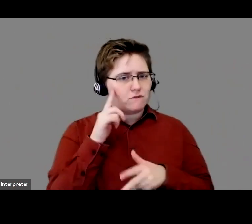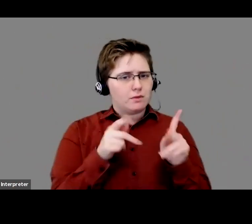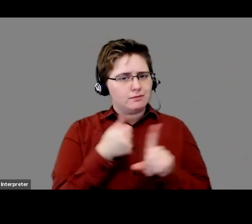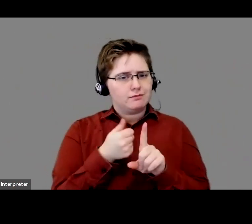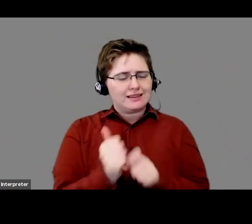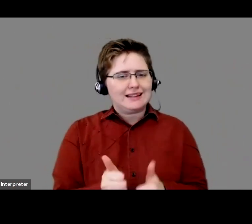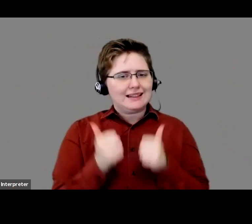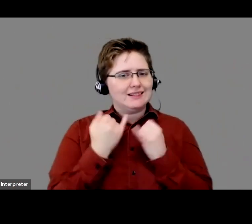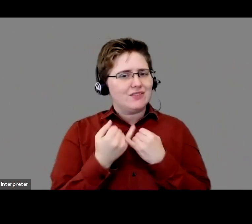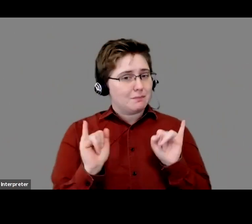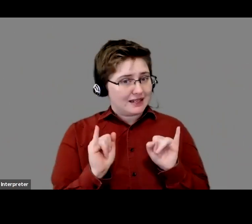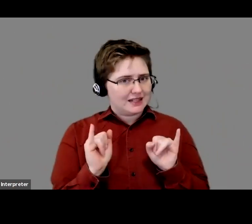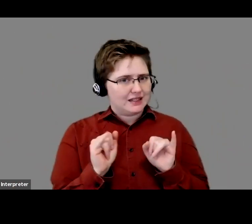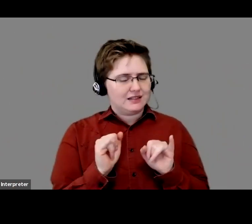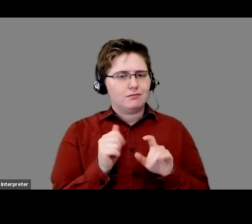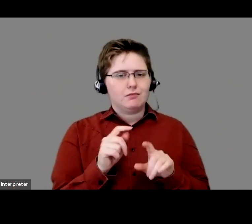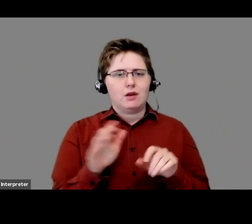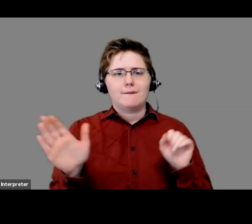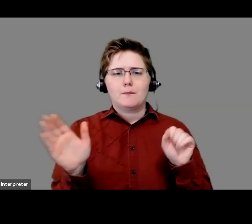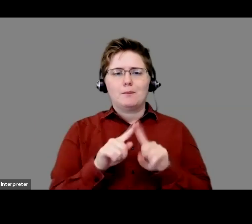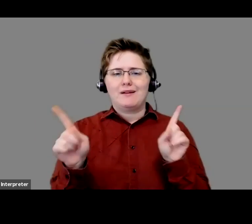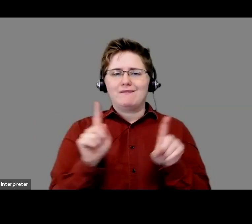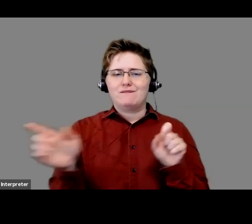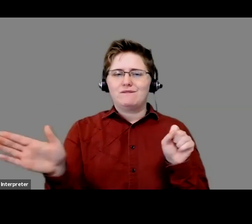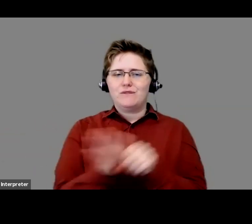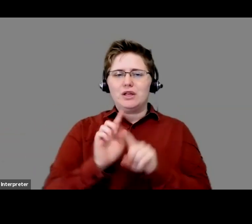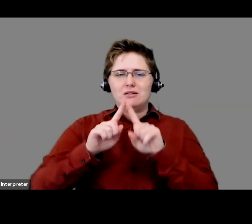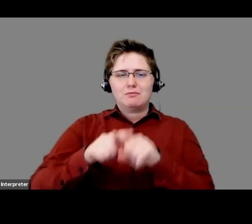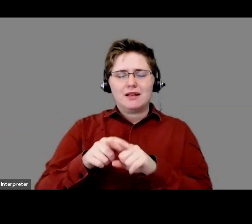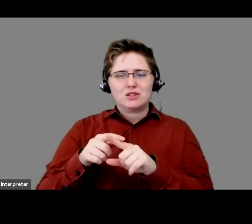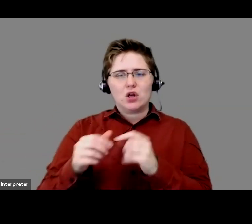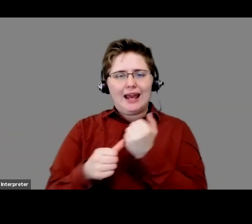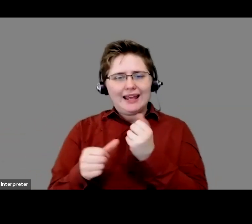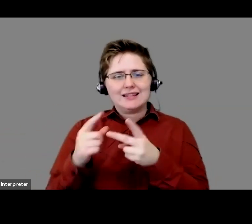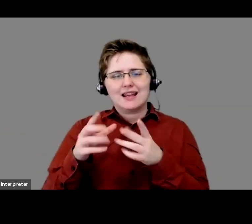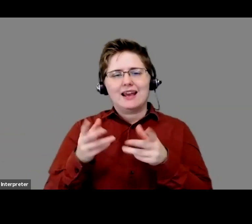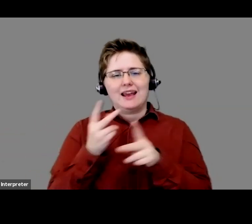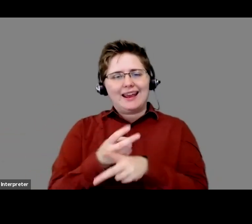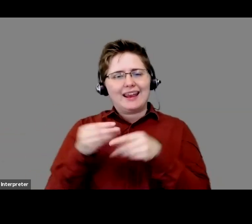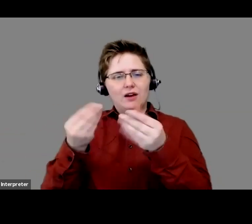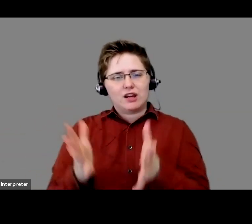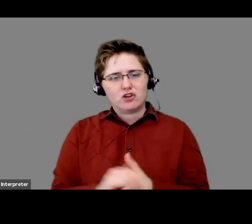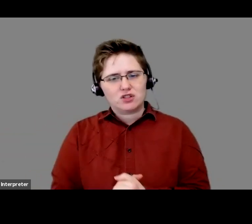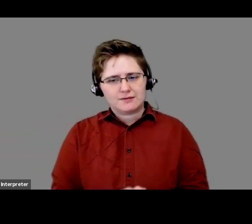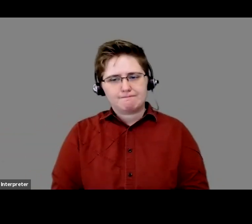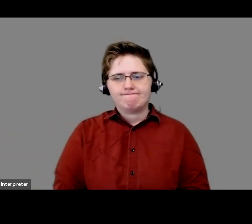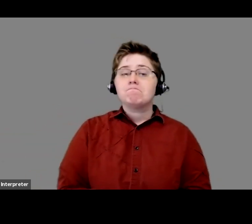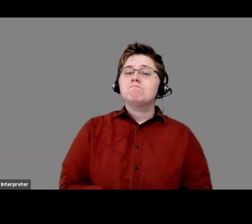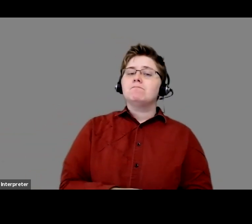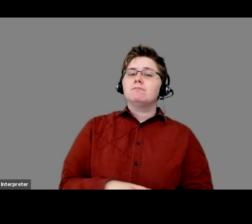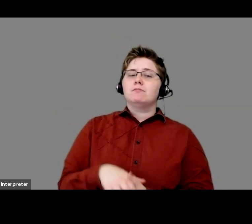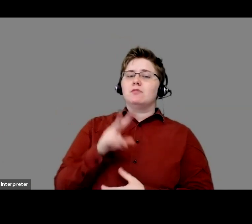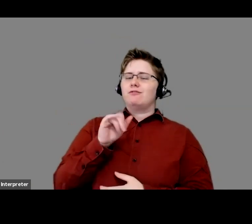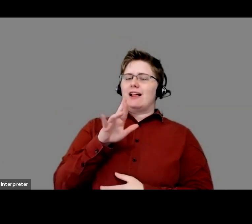live independently, but are completely reliant on aid/caregivers? Yeah,